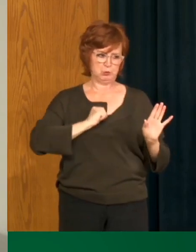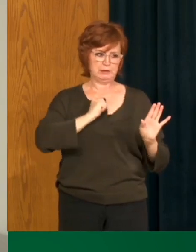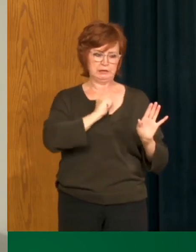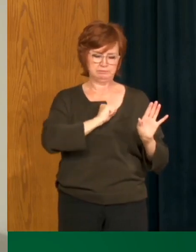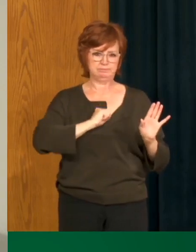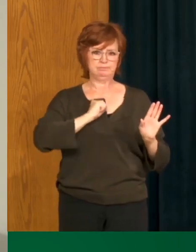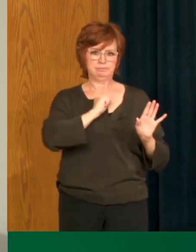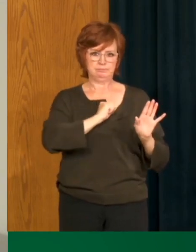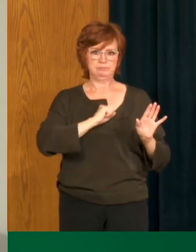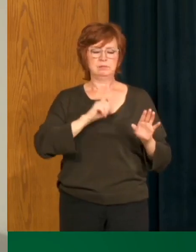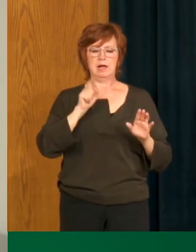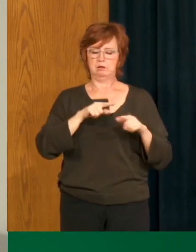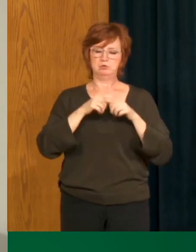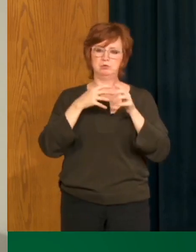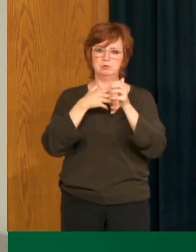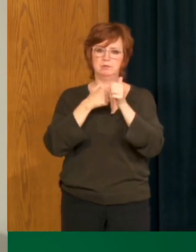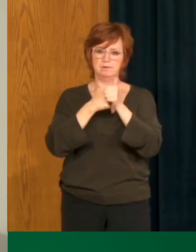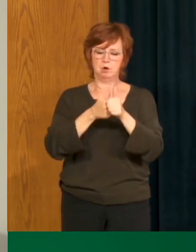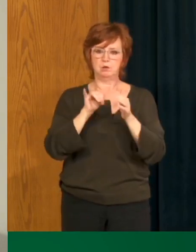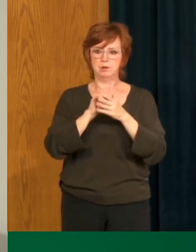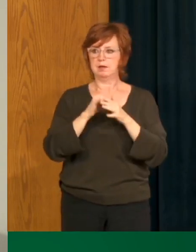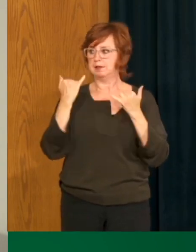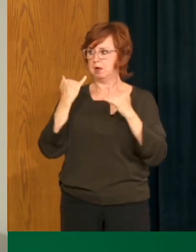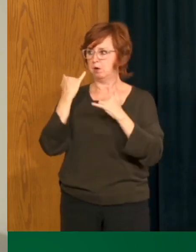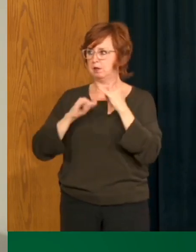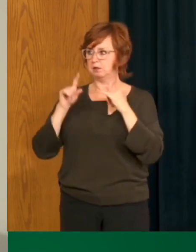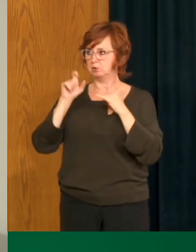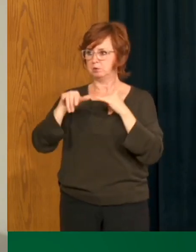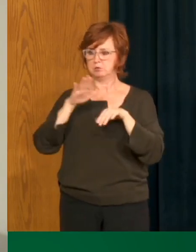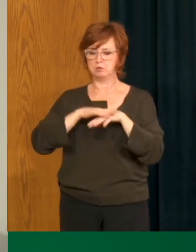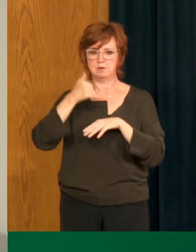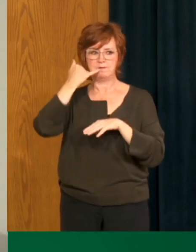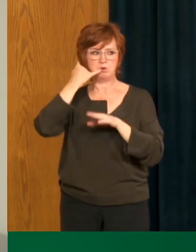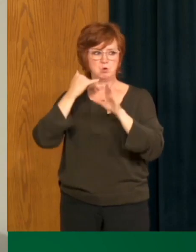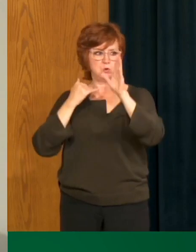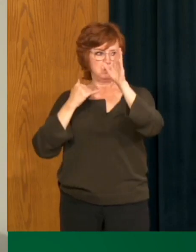do. We'll take our last question on the phone line.